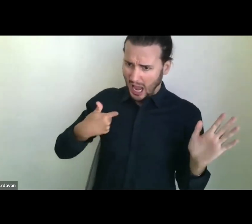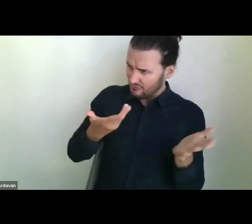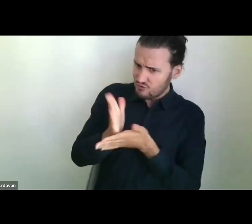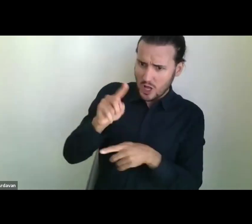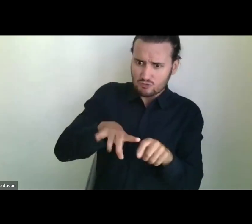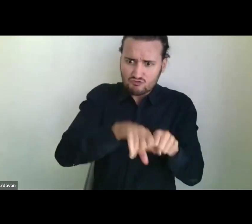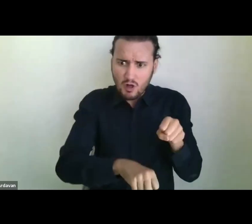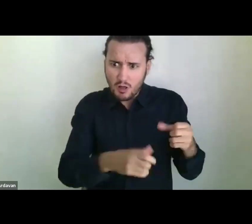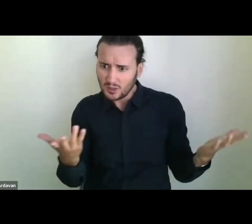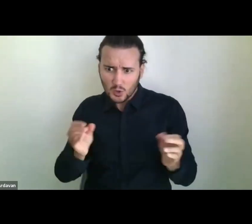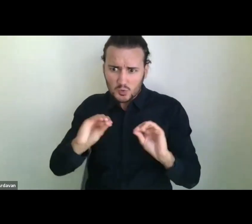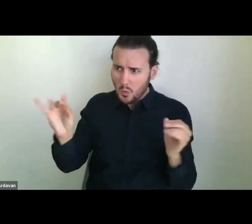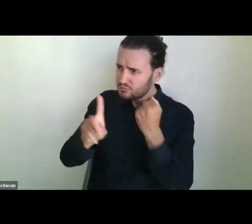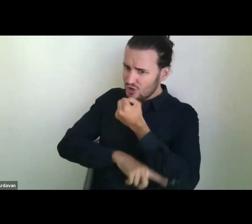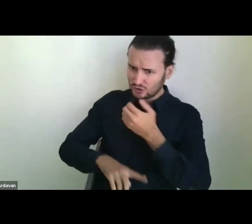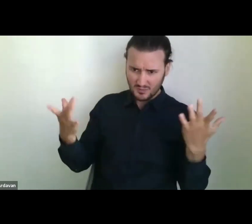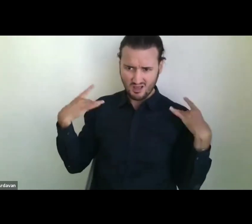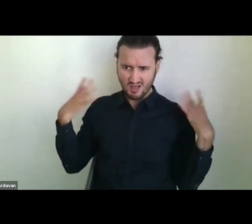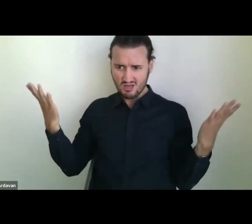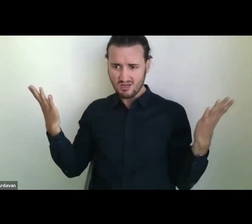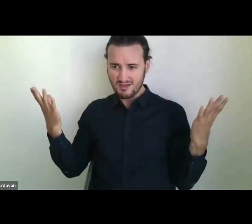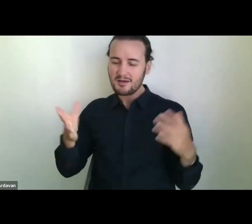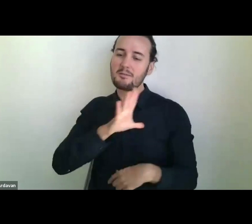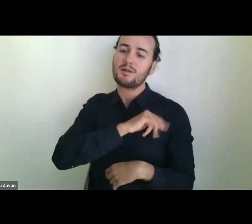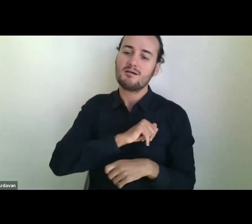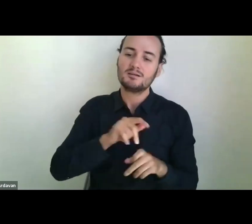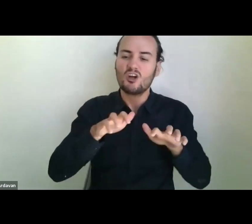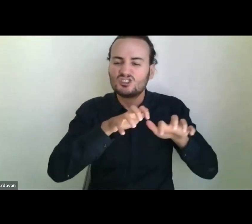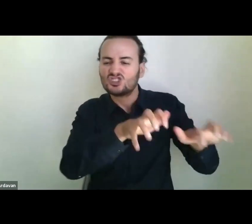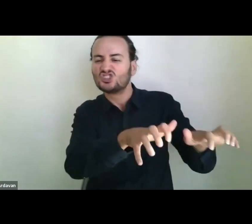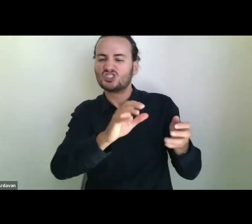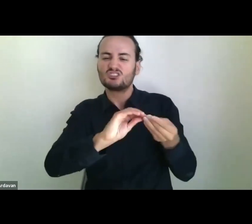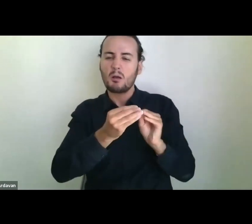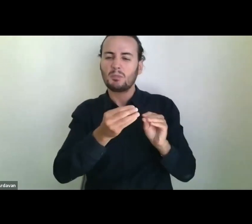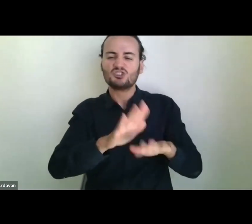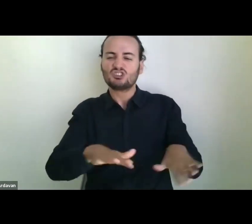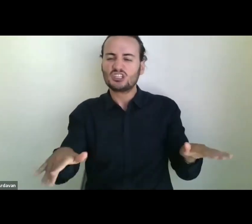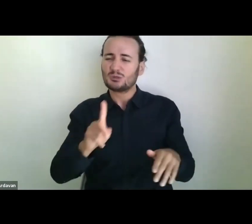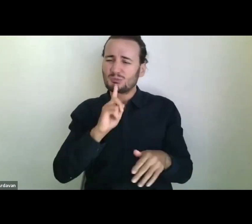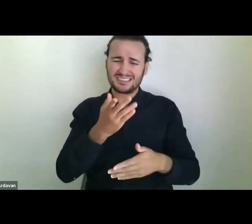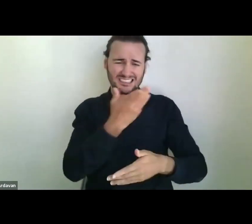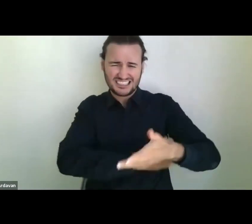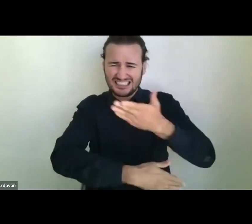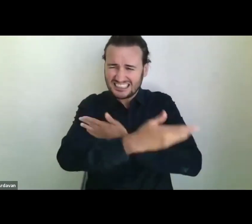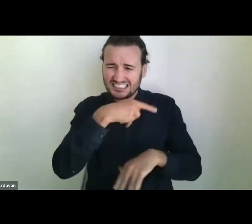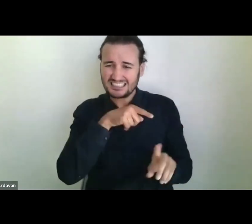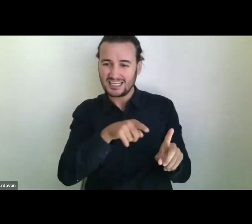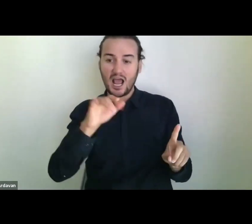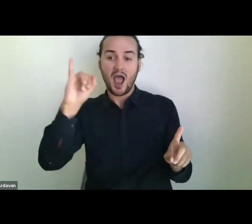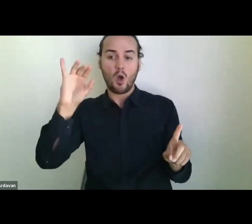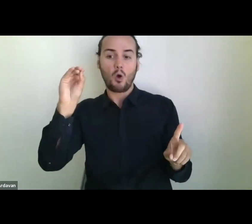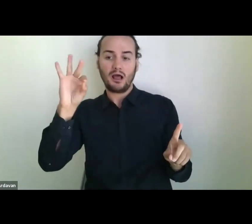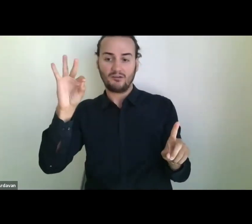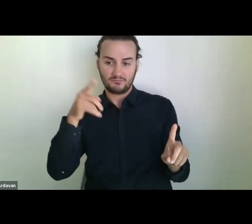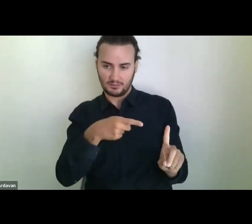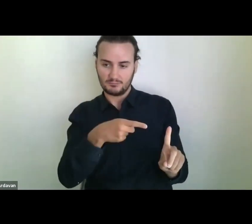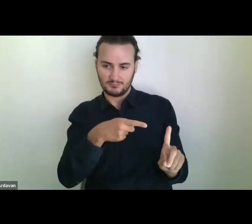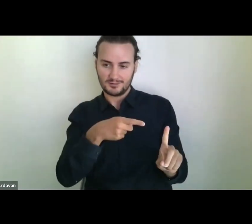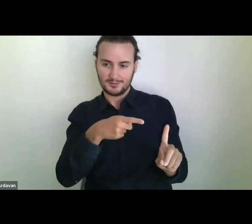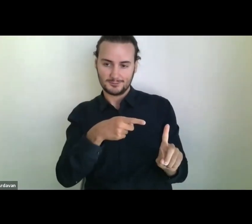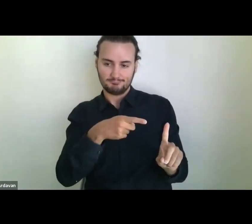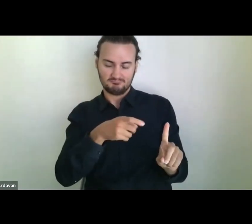impunity. That Palestine now has the largest ever population of pediatric amputees. That they drop white